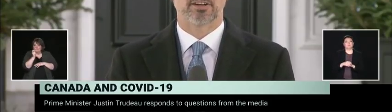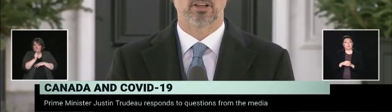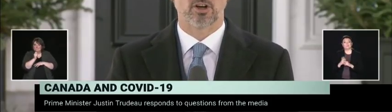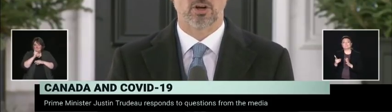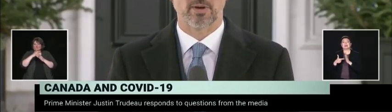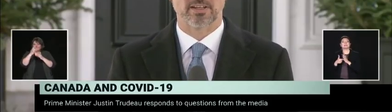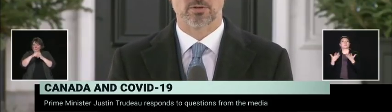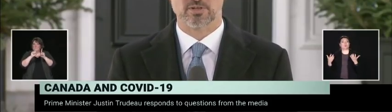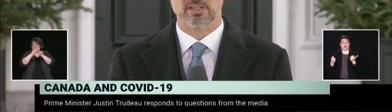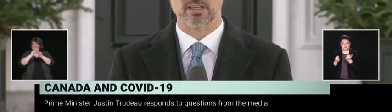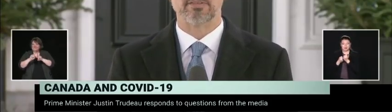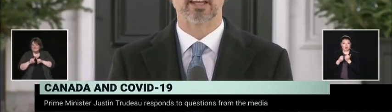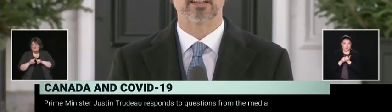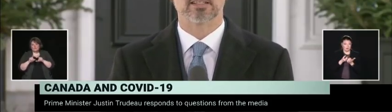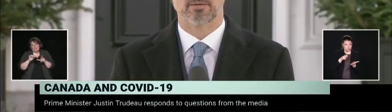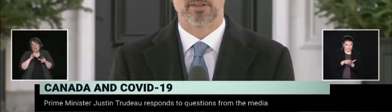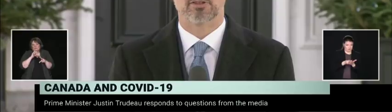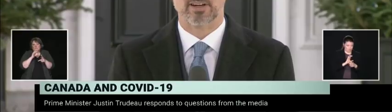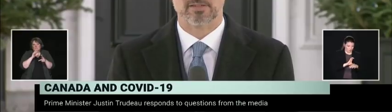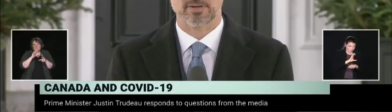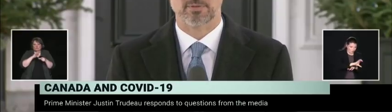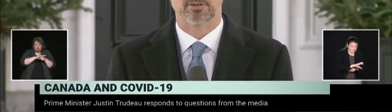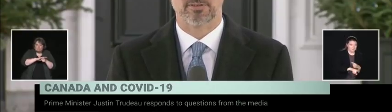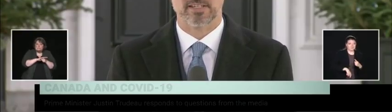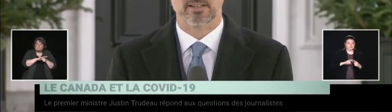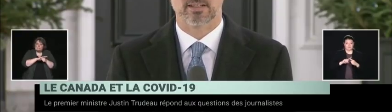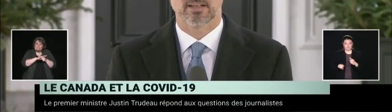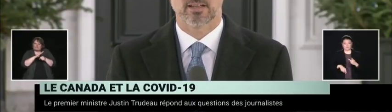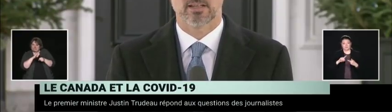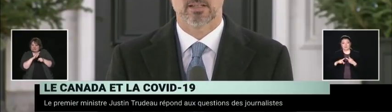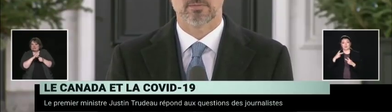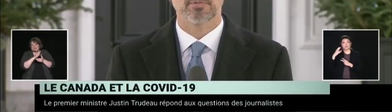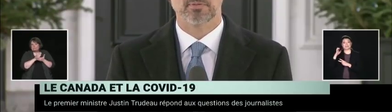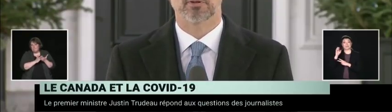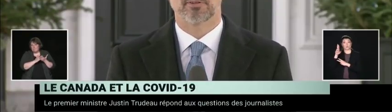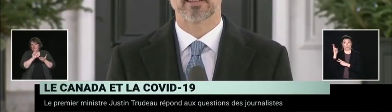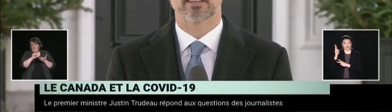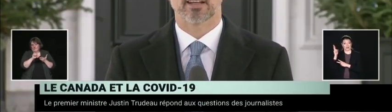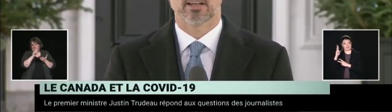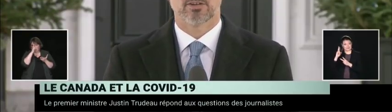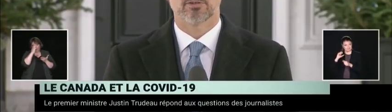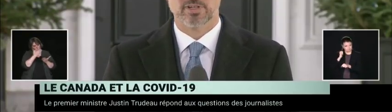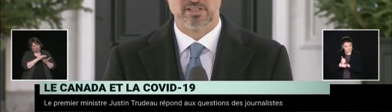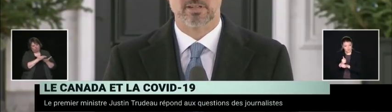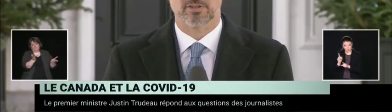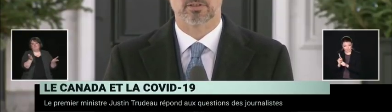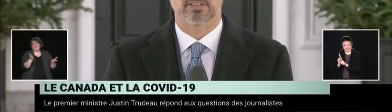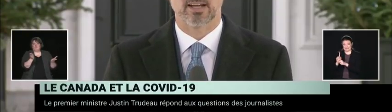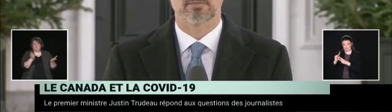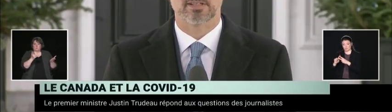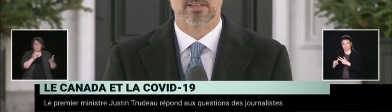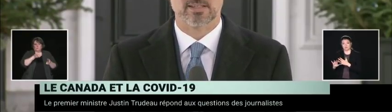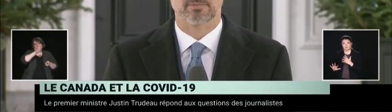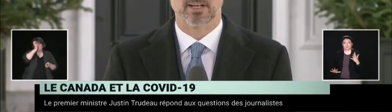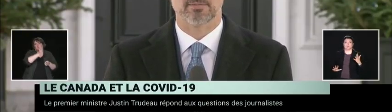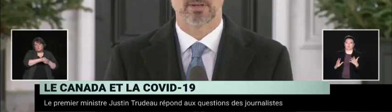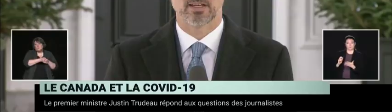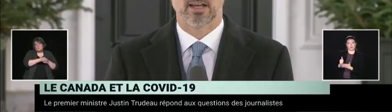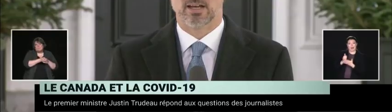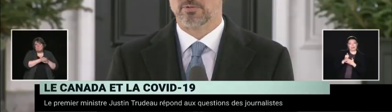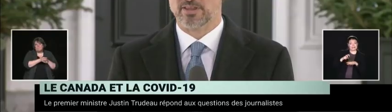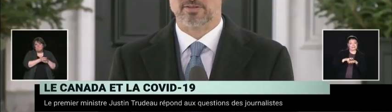has gone a long way towards alleviating some of the stress people are facing. But people are facing really difficult times at the same